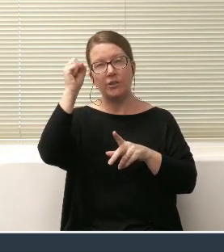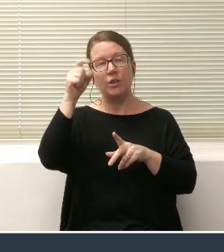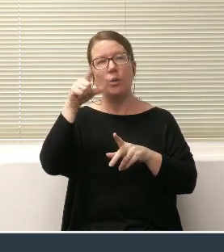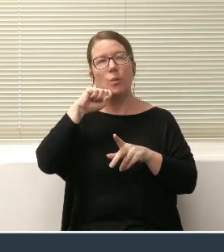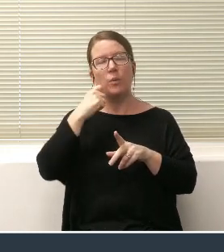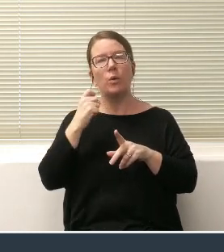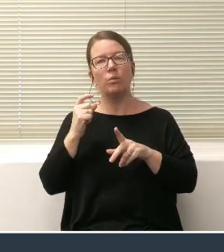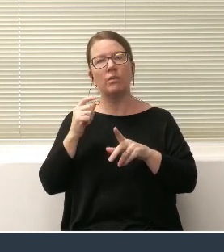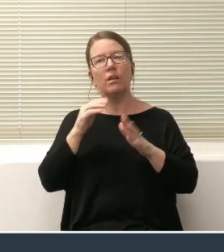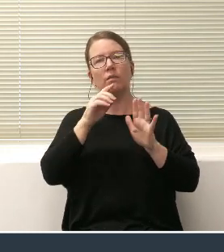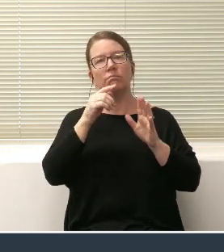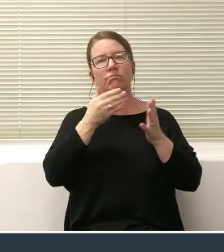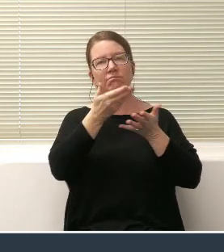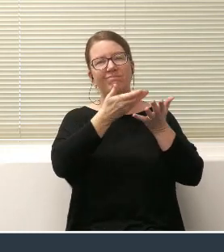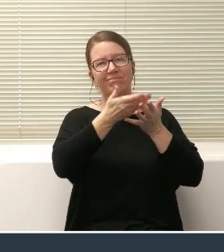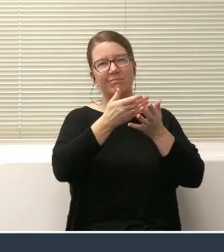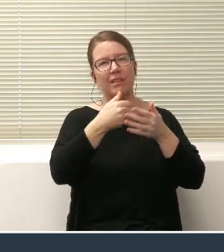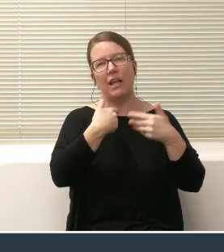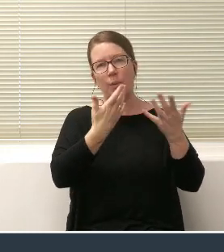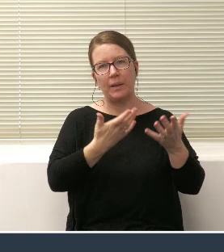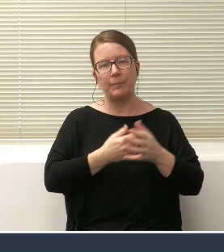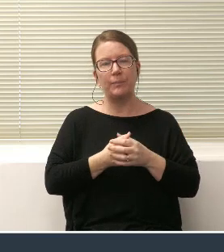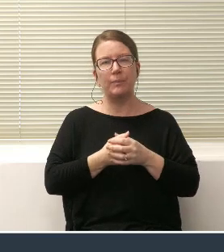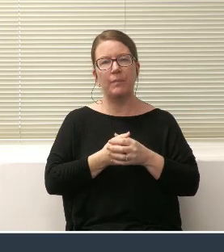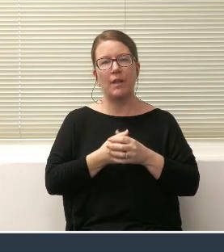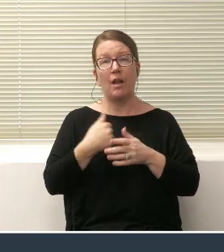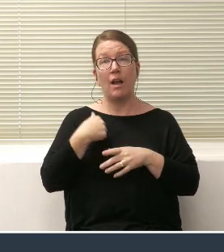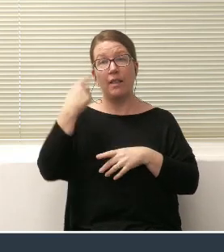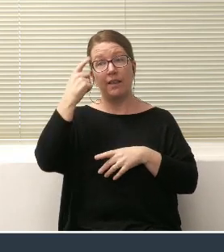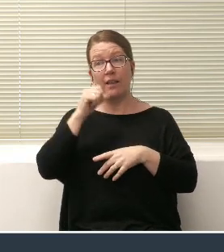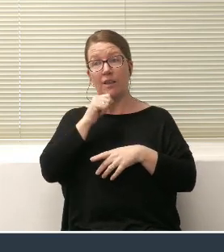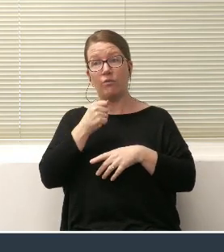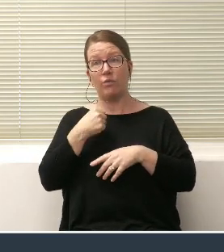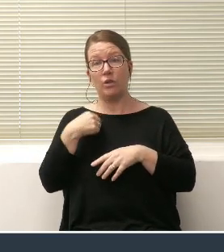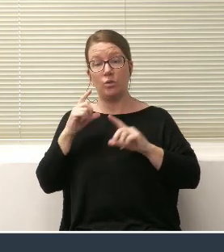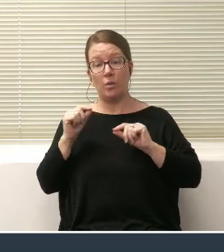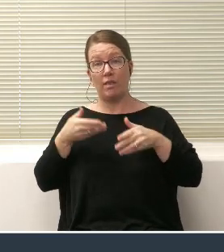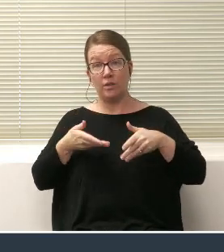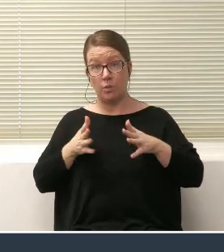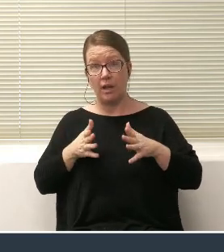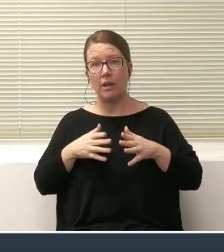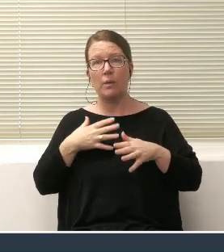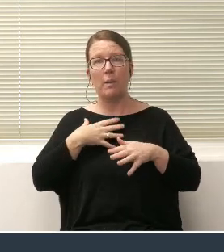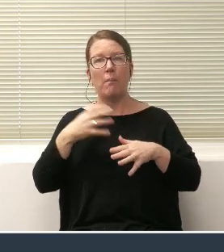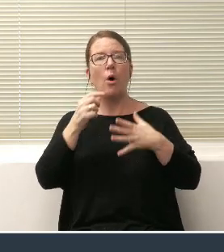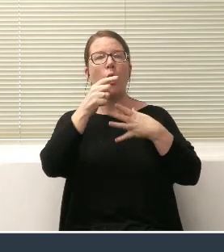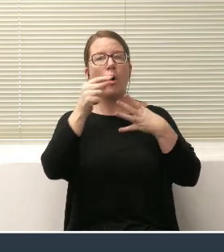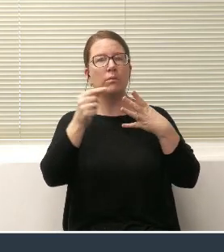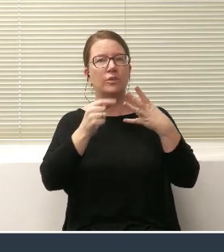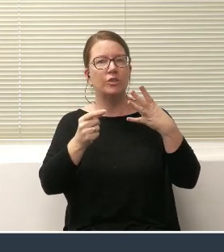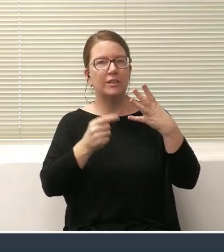think the lighter this is, the more options it presents if we do need to go to consultation.